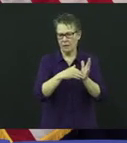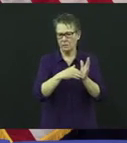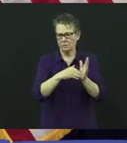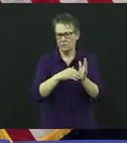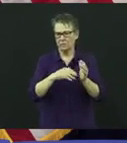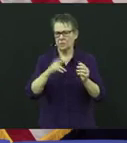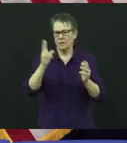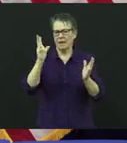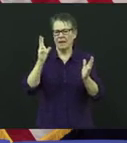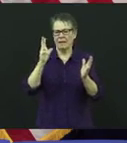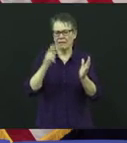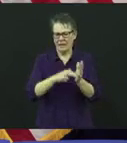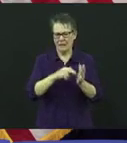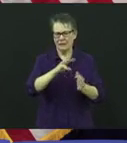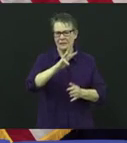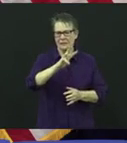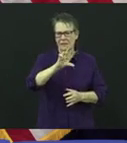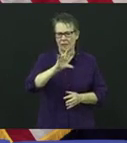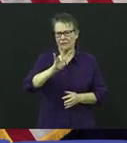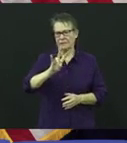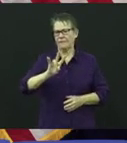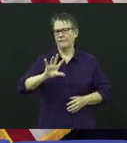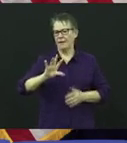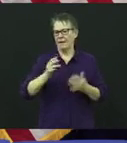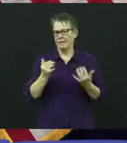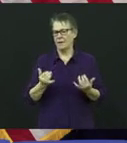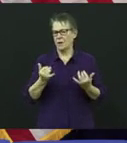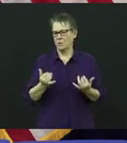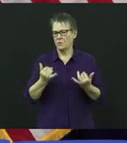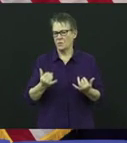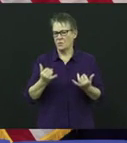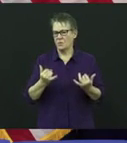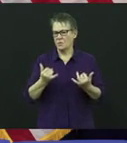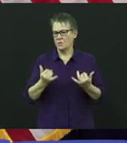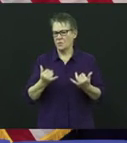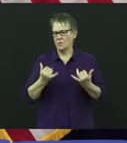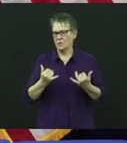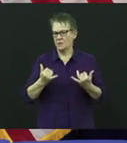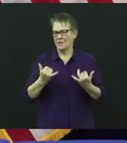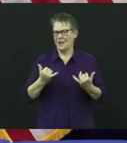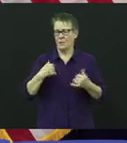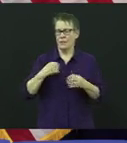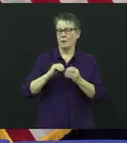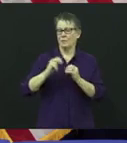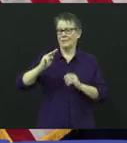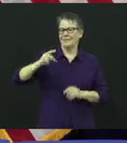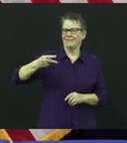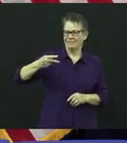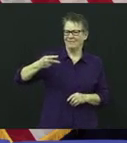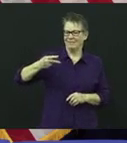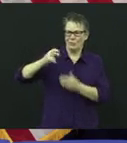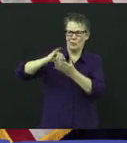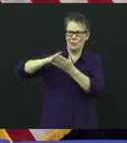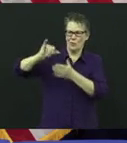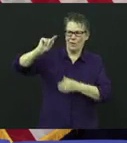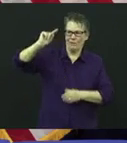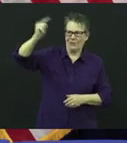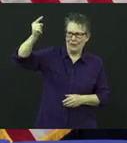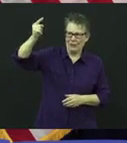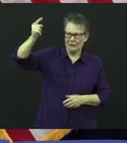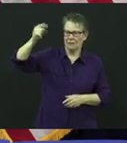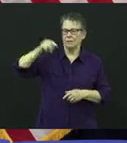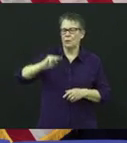3,675. I believe that means New Jersey is the number 2 state in the nation, but I would also remind everybody that we have been aggressive